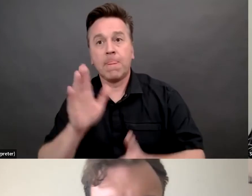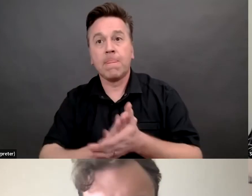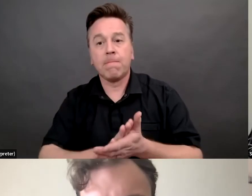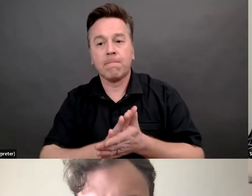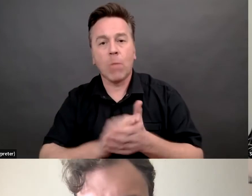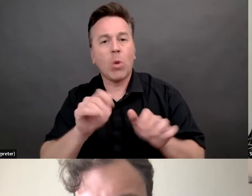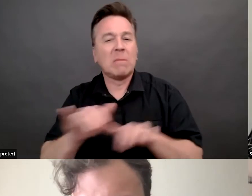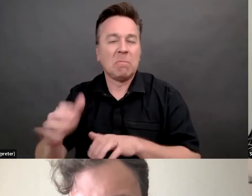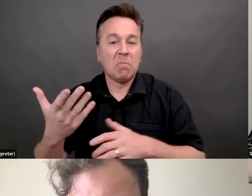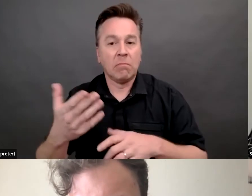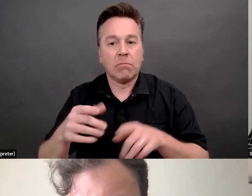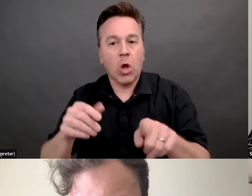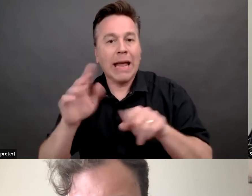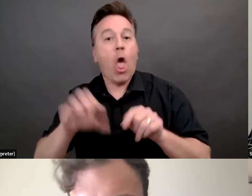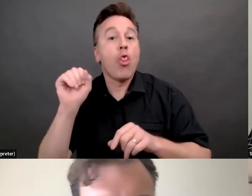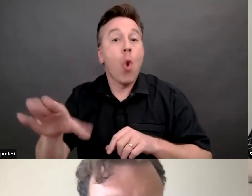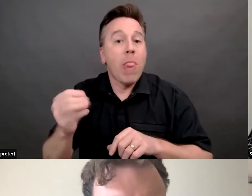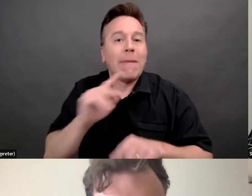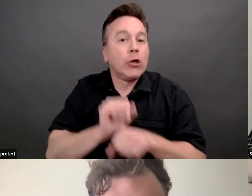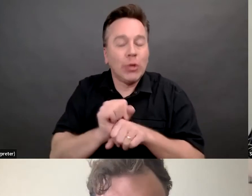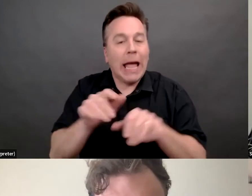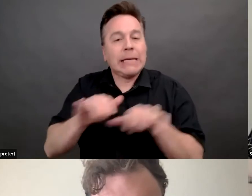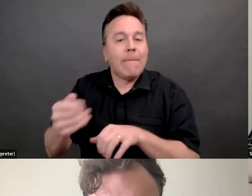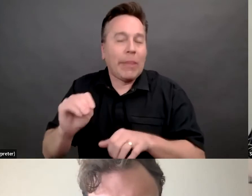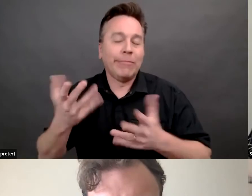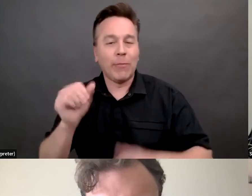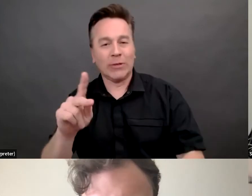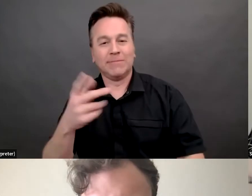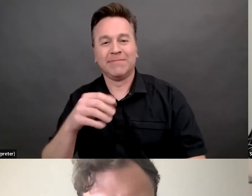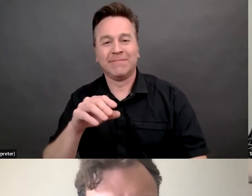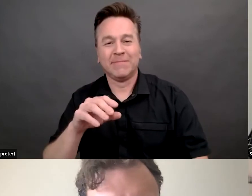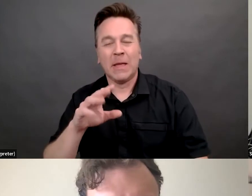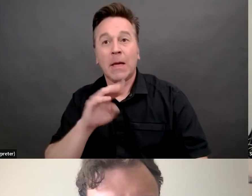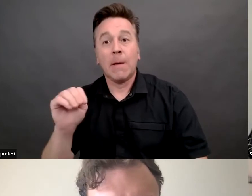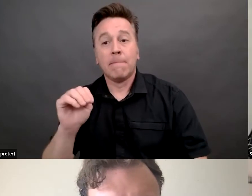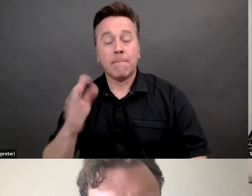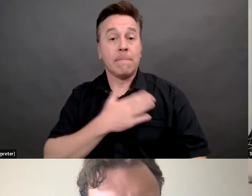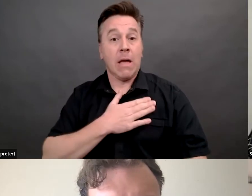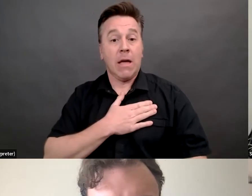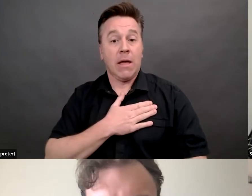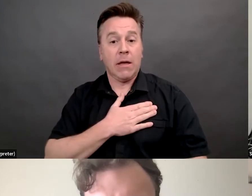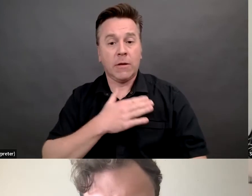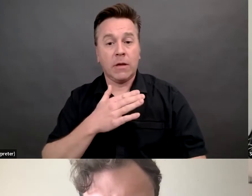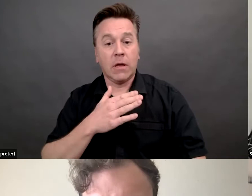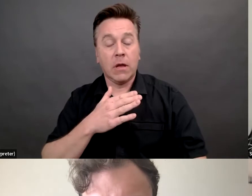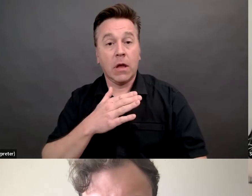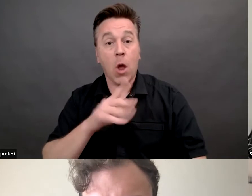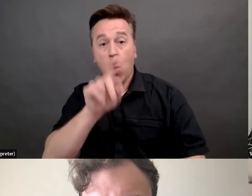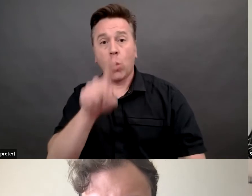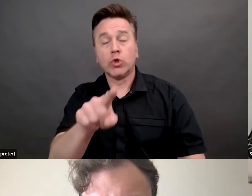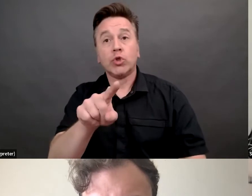or type them. I guess you can't throw them, right? So my question